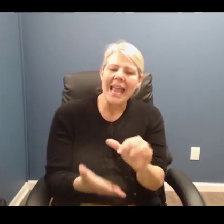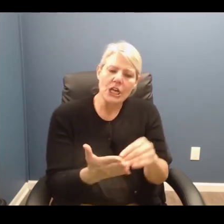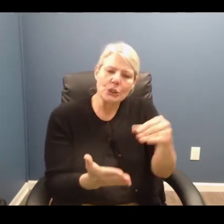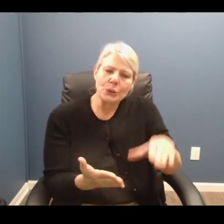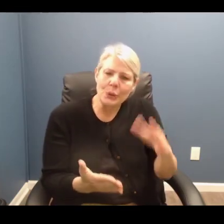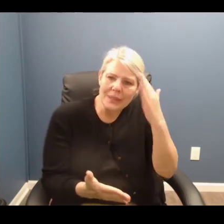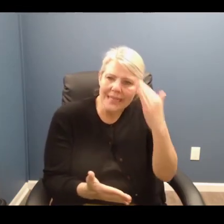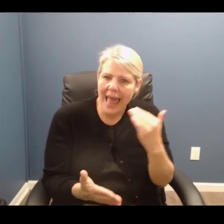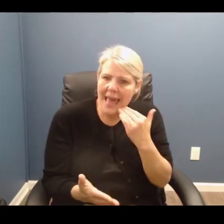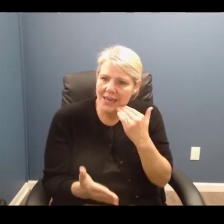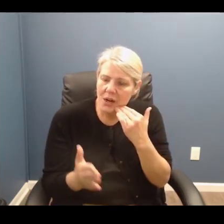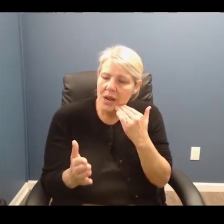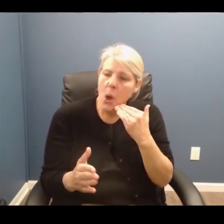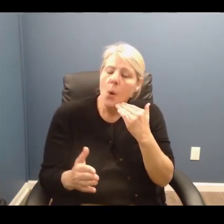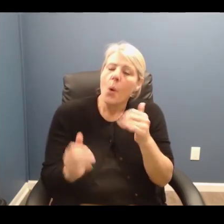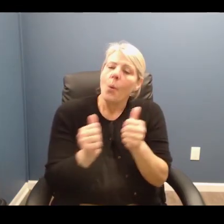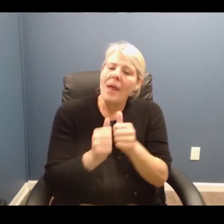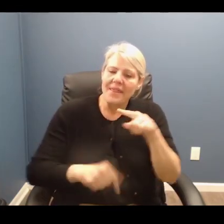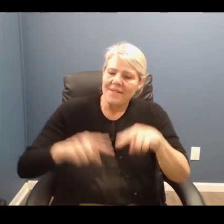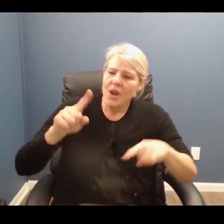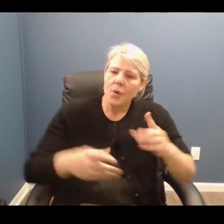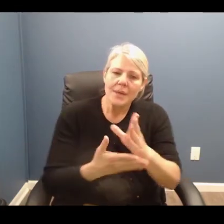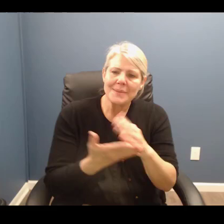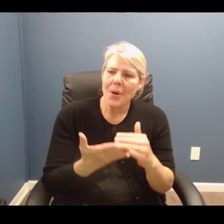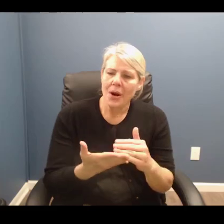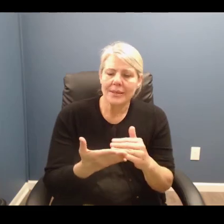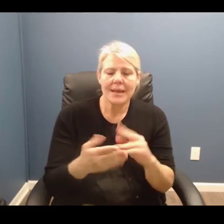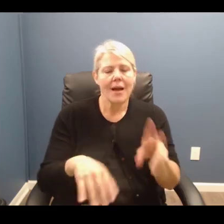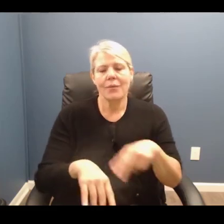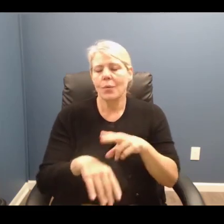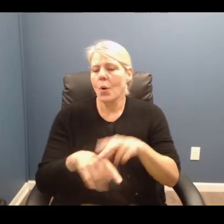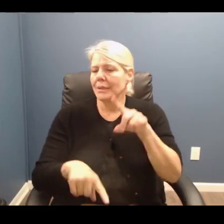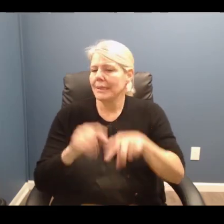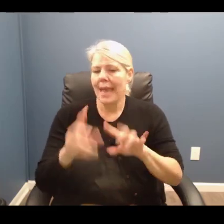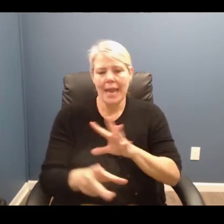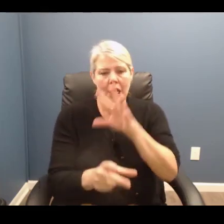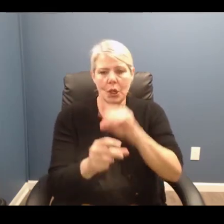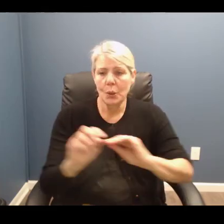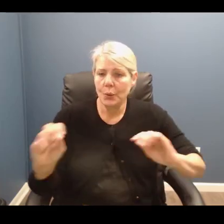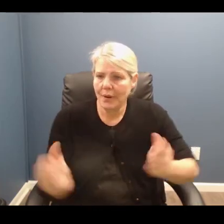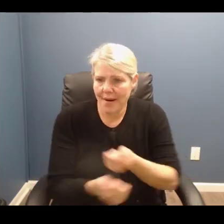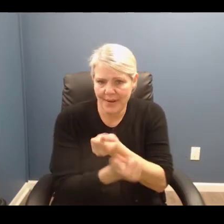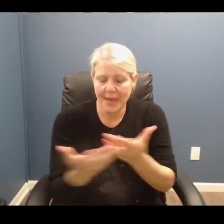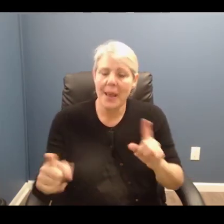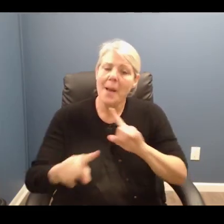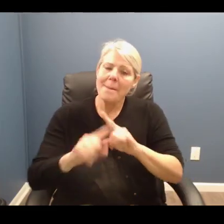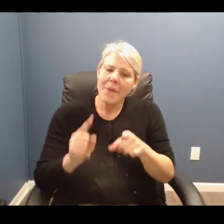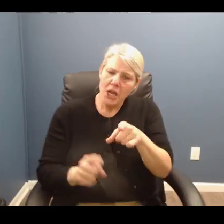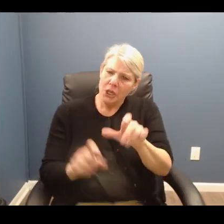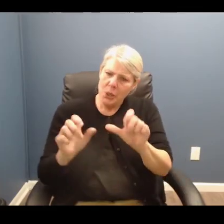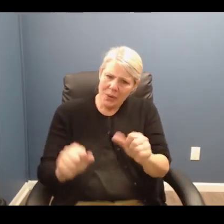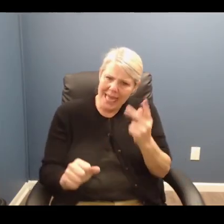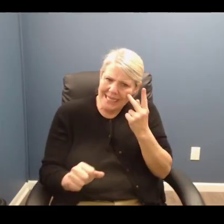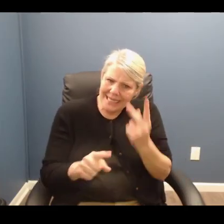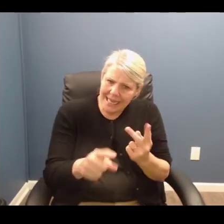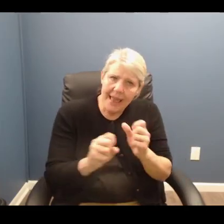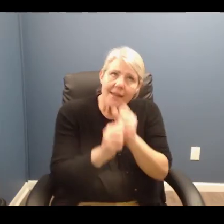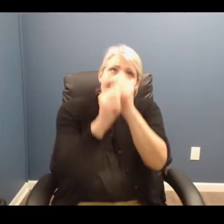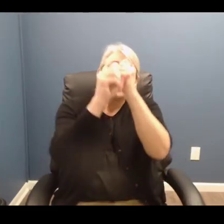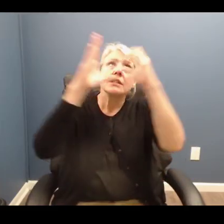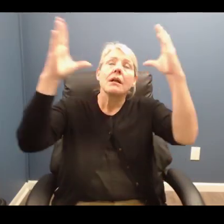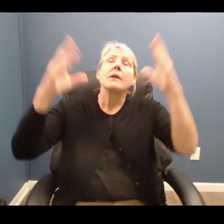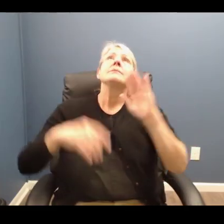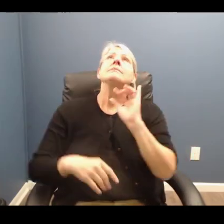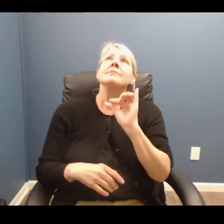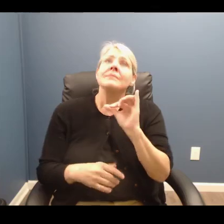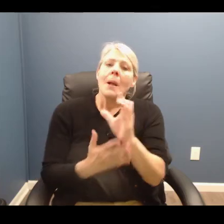puzzle pieces in it. It does not depict every detailed piece of the IEP, but it is meant for you to visualize how all the